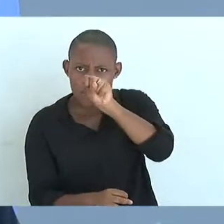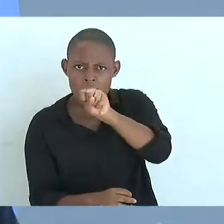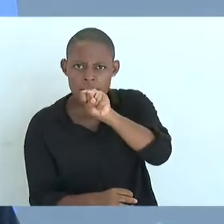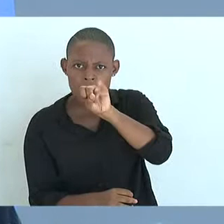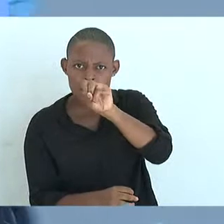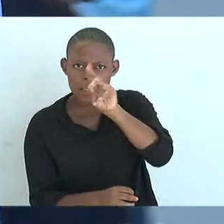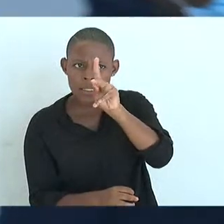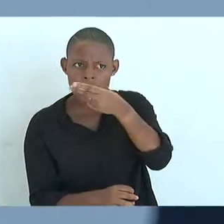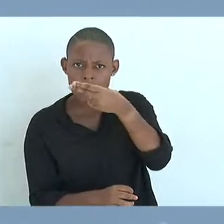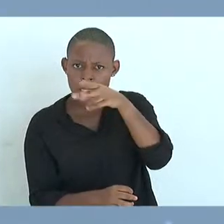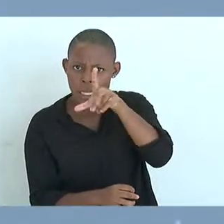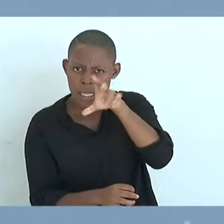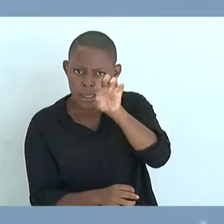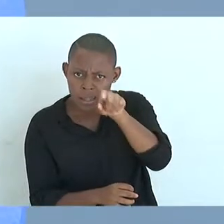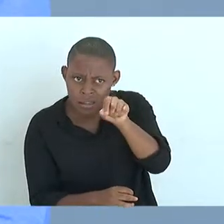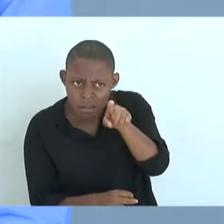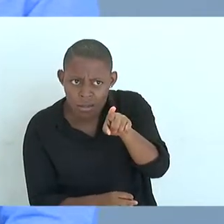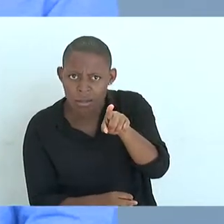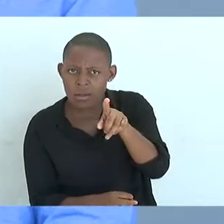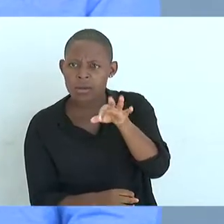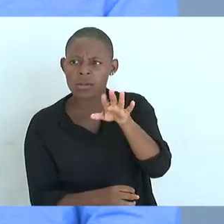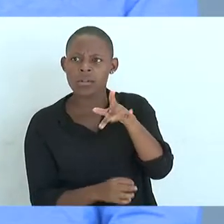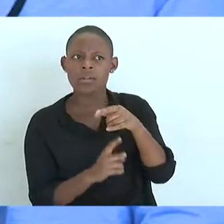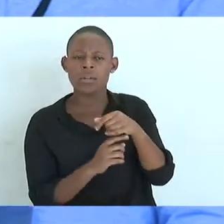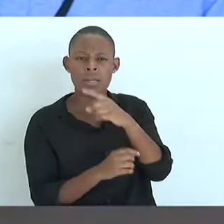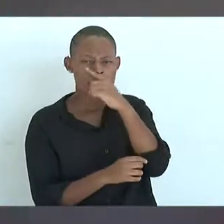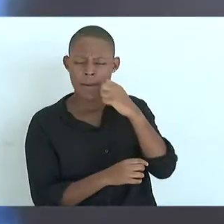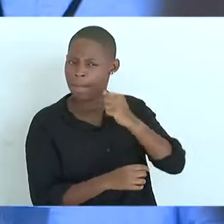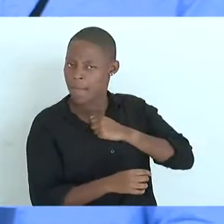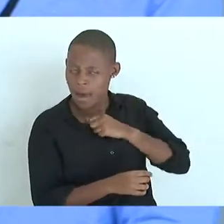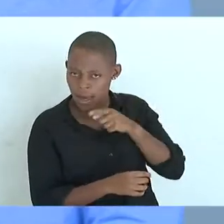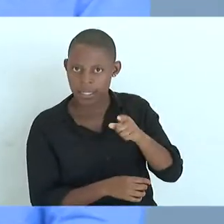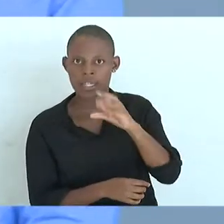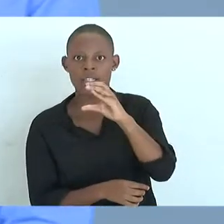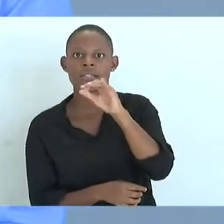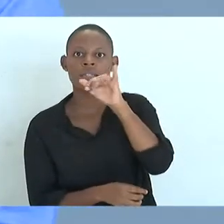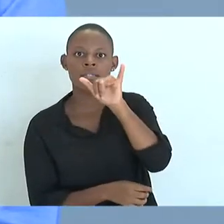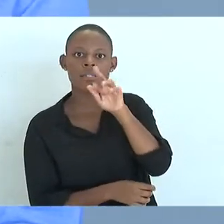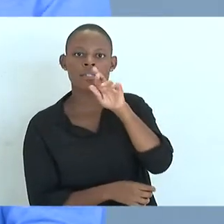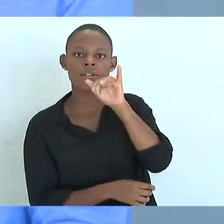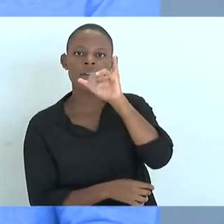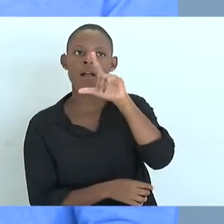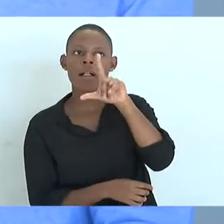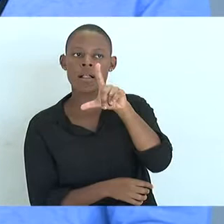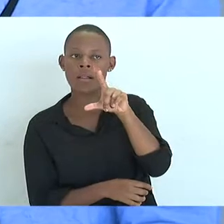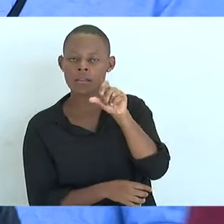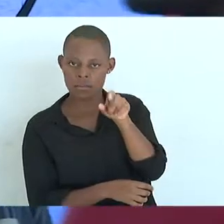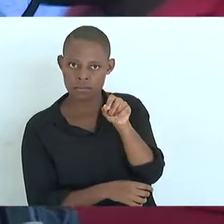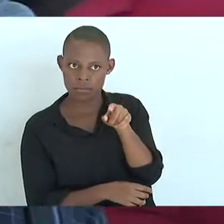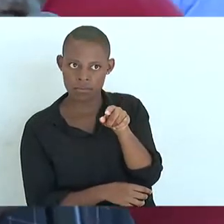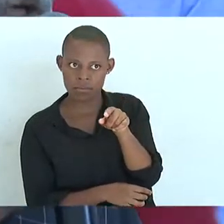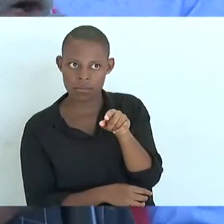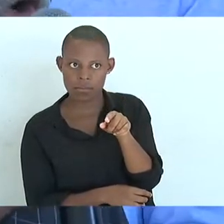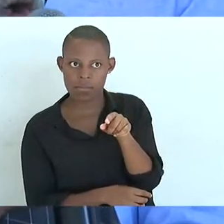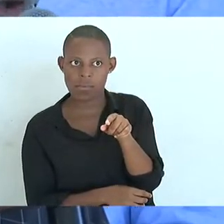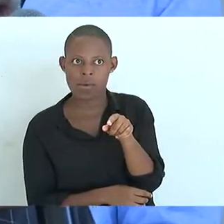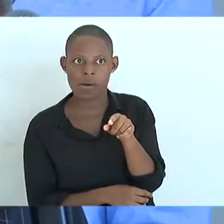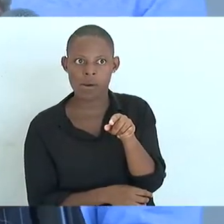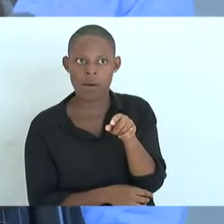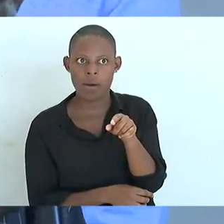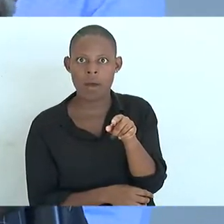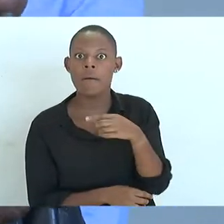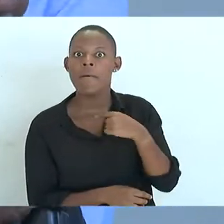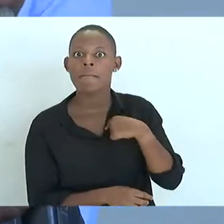here. My name is Cyril Gangadine. I'm a Griqua. I fall under the